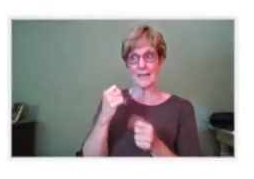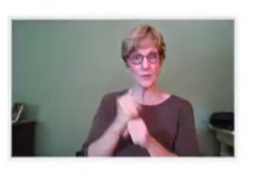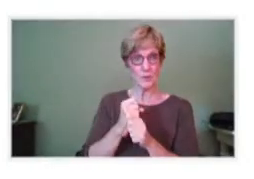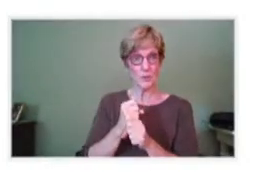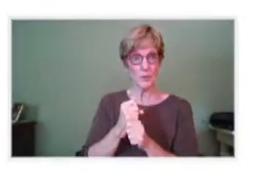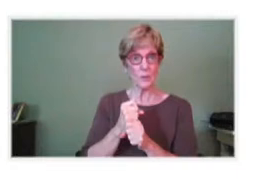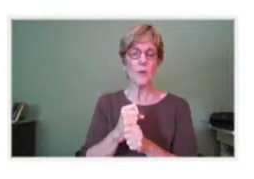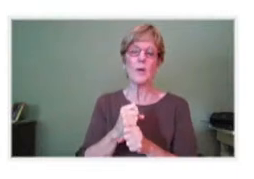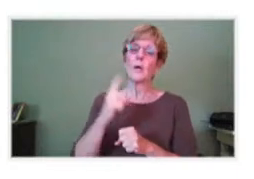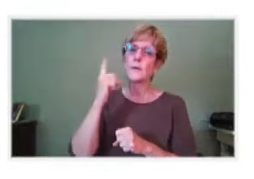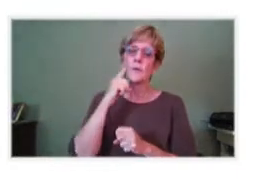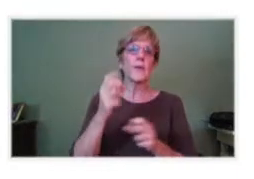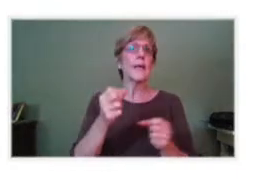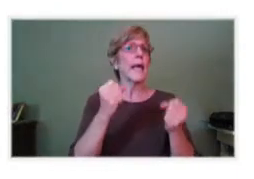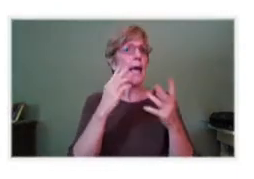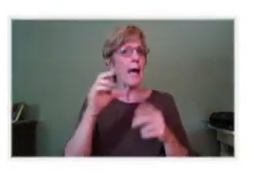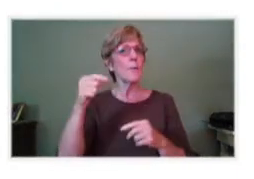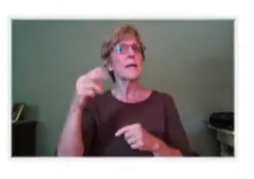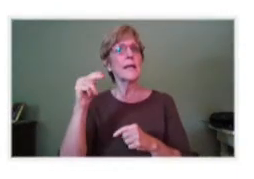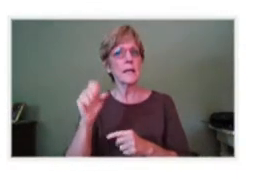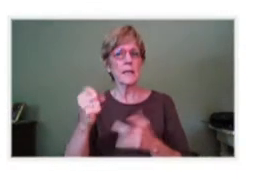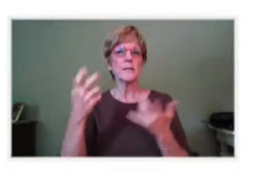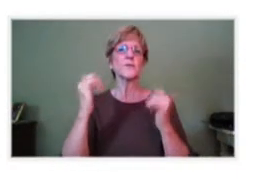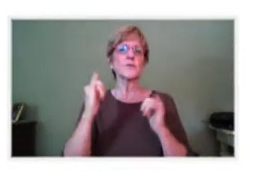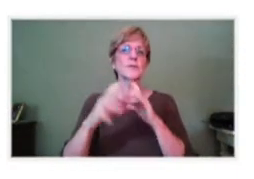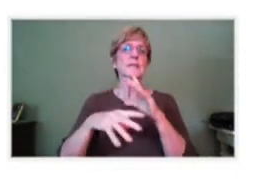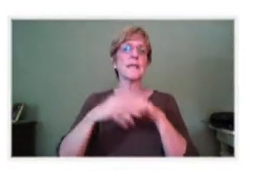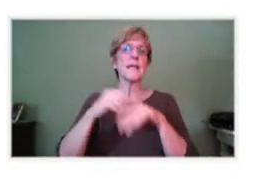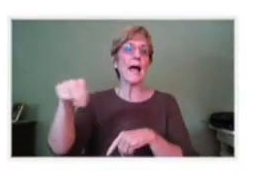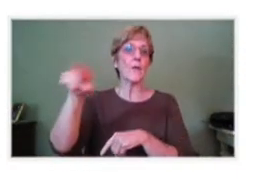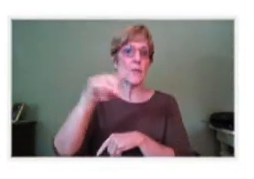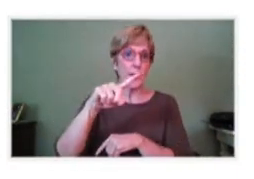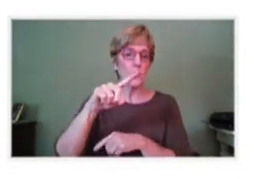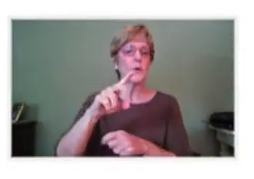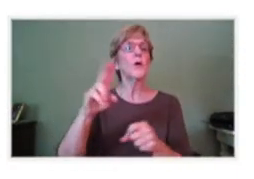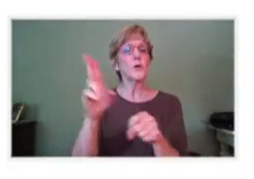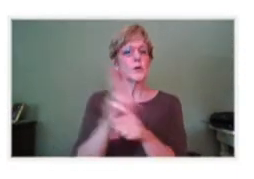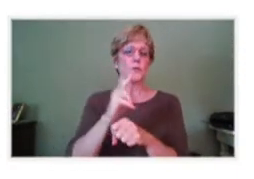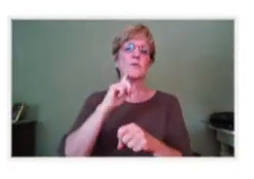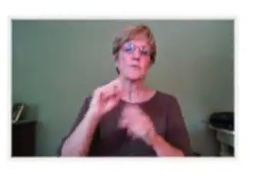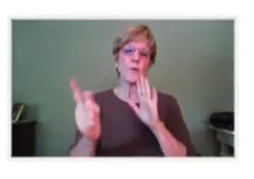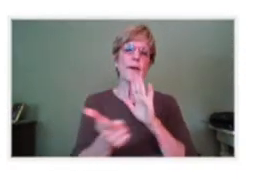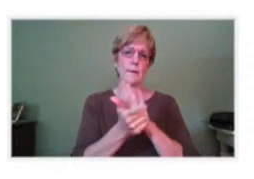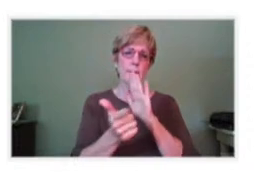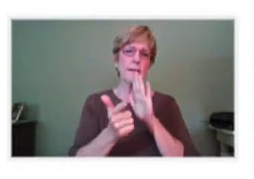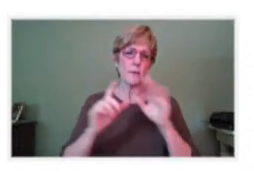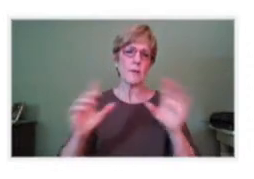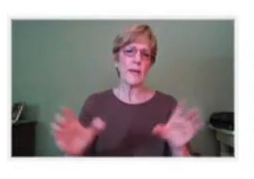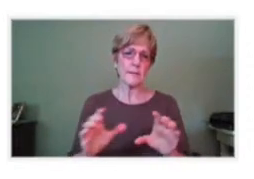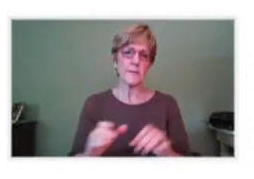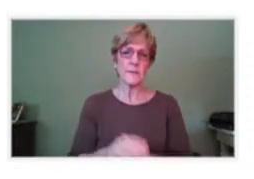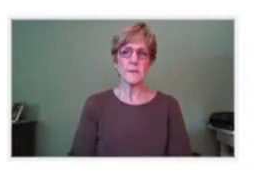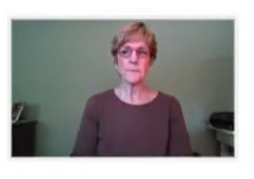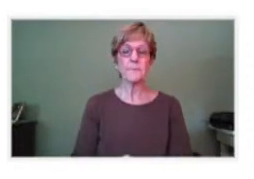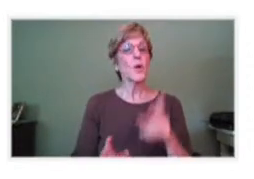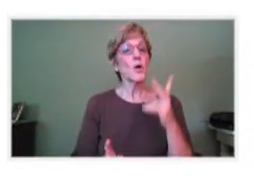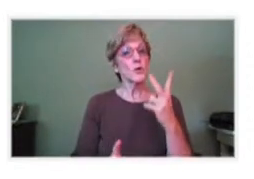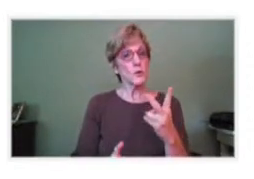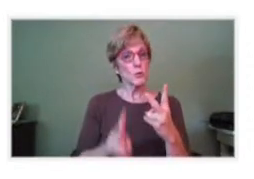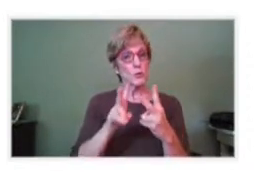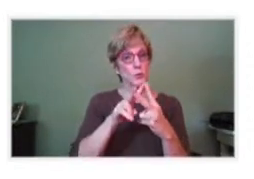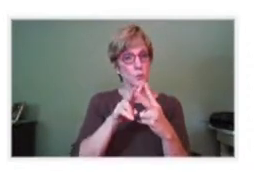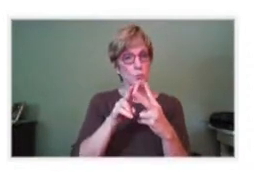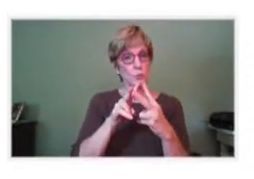to think about how many guns are actually out there that are being involved in illegal activity. Two initiatives